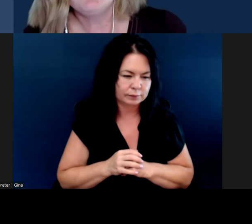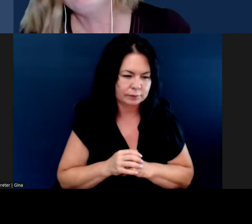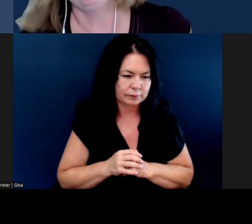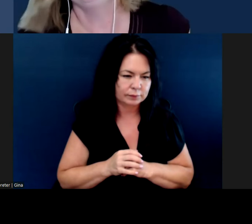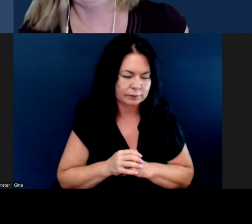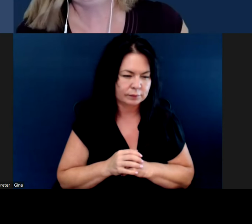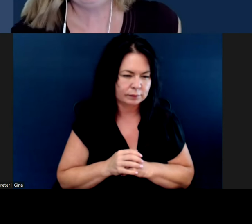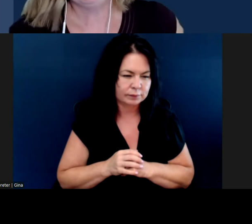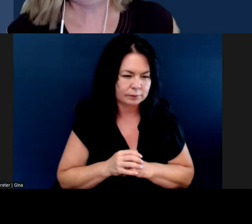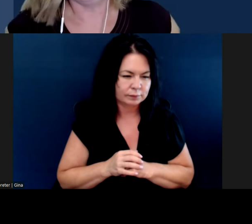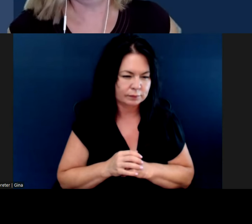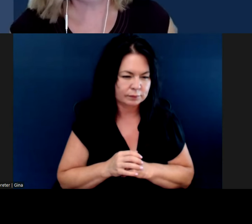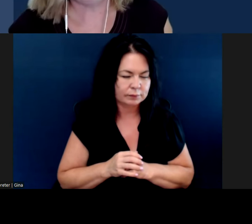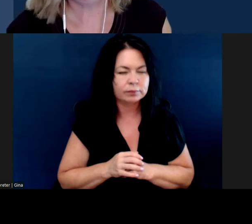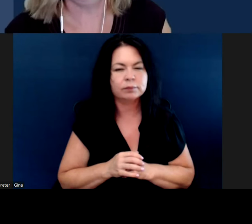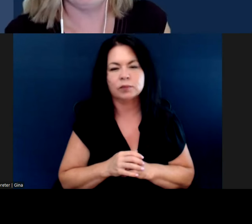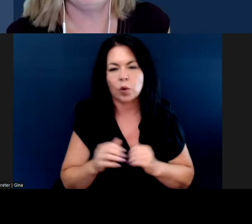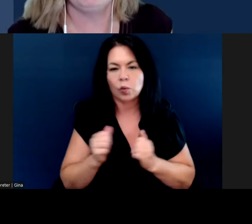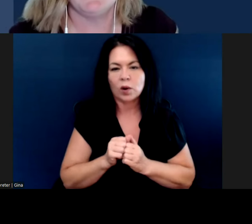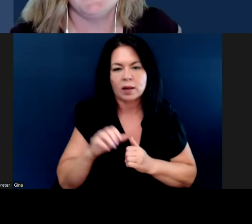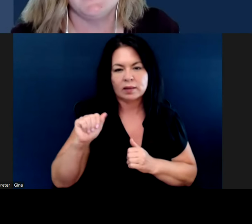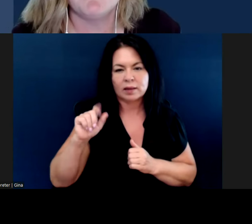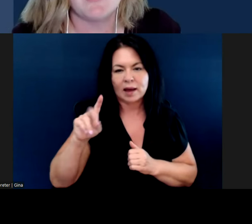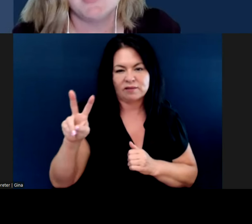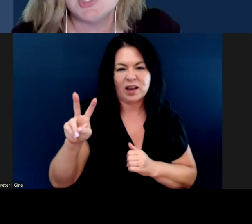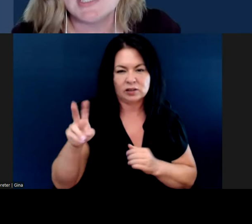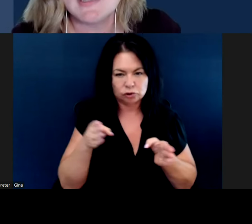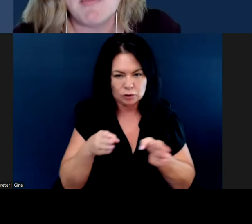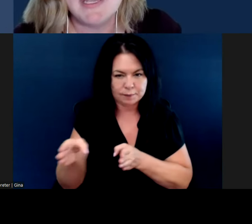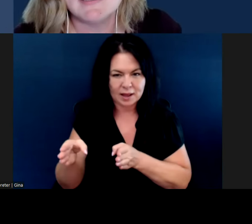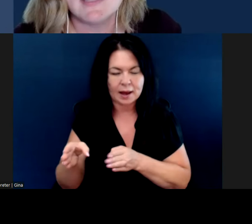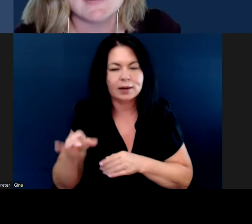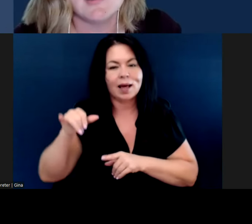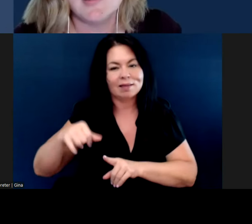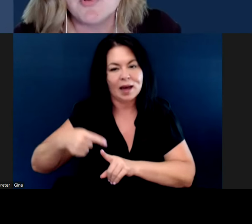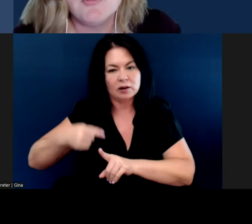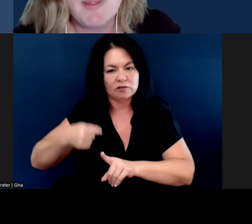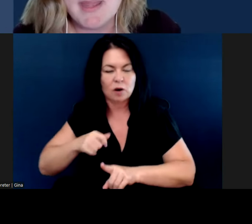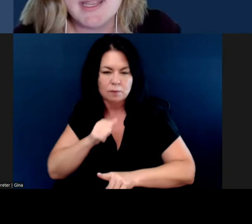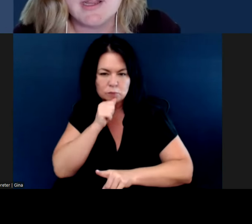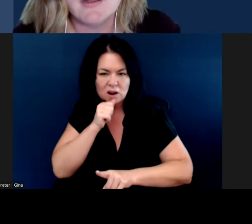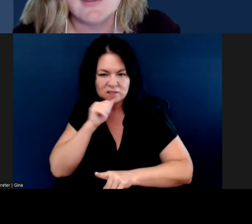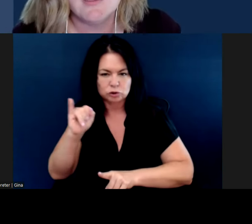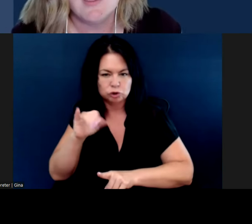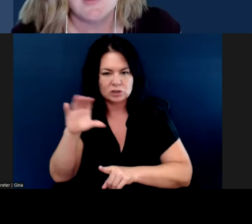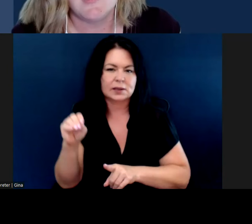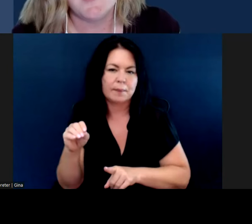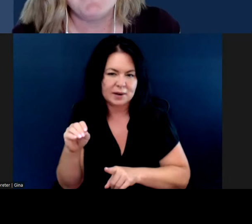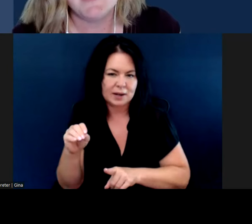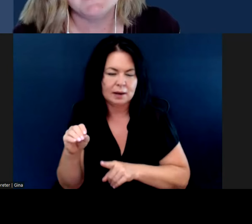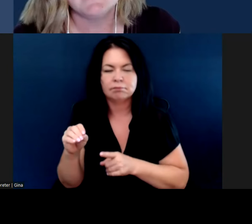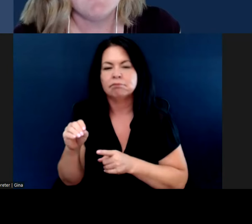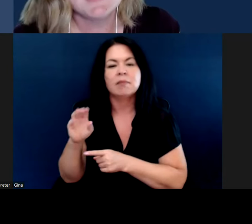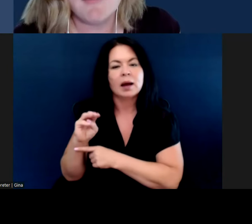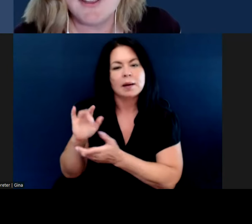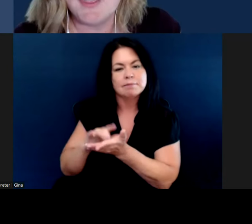Okay, so Advantage plans, as I mentioned, they're offered by private insurance companies. These are all approved by Medicare,